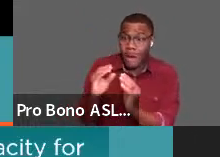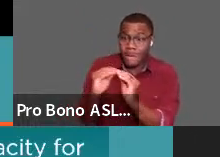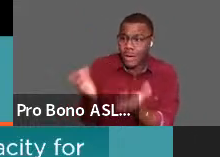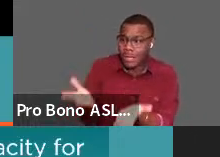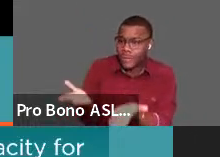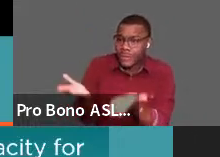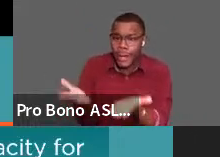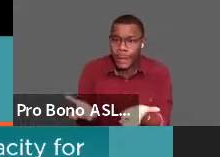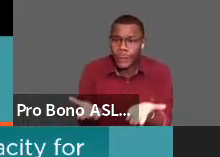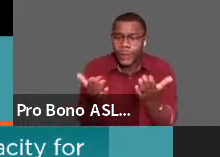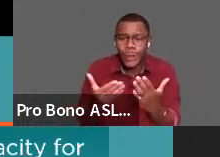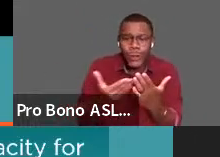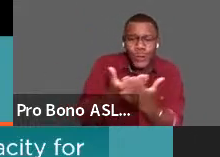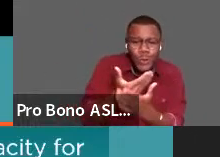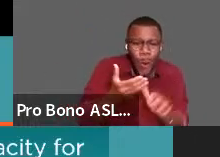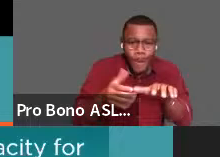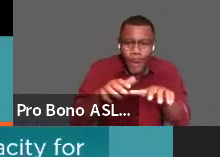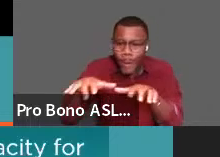permanent housing options.